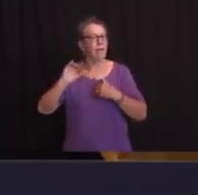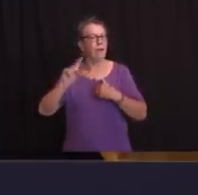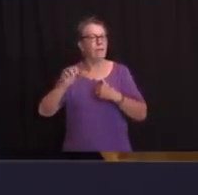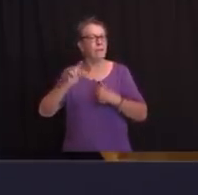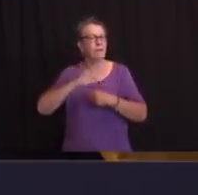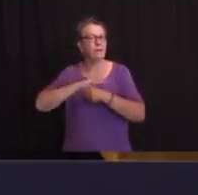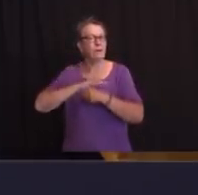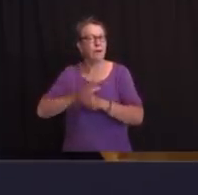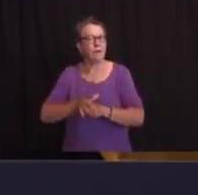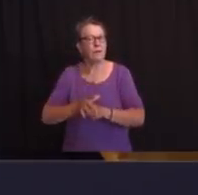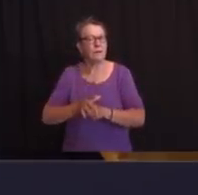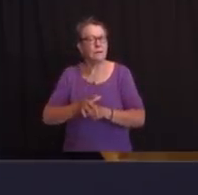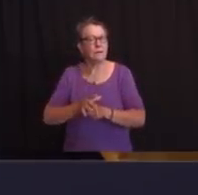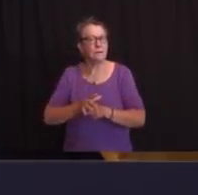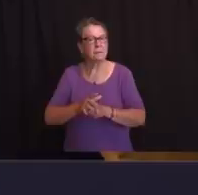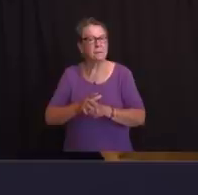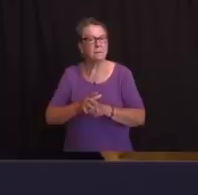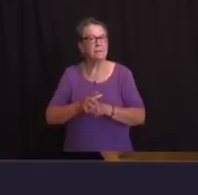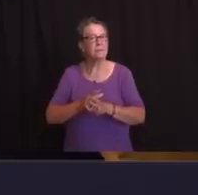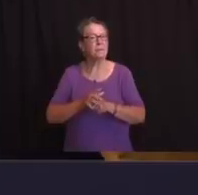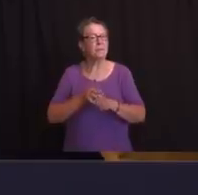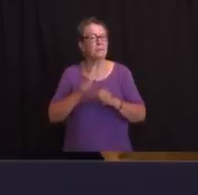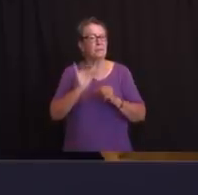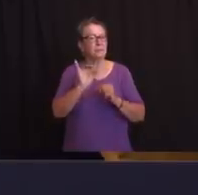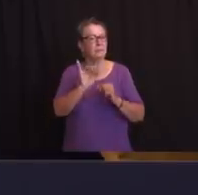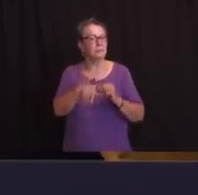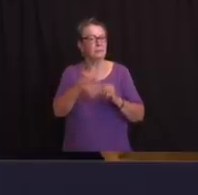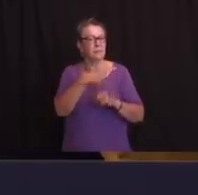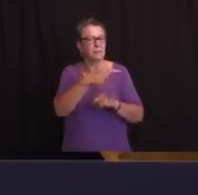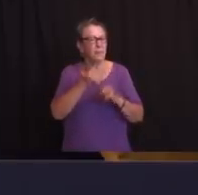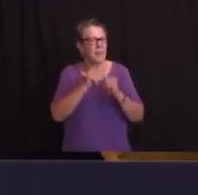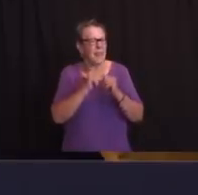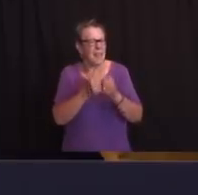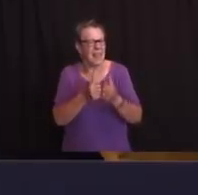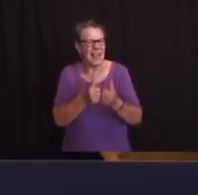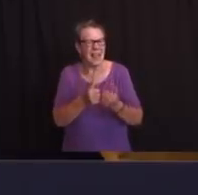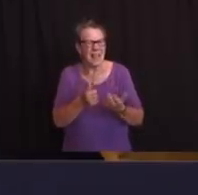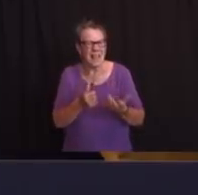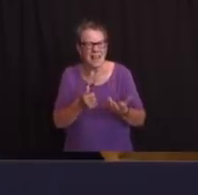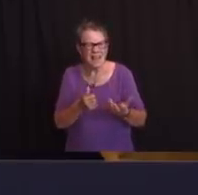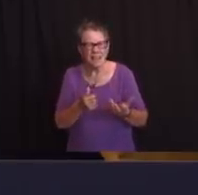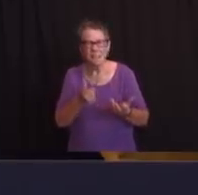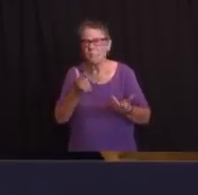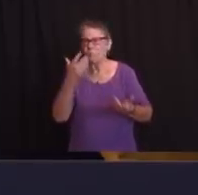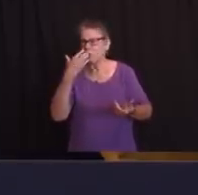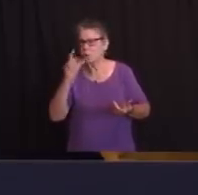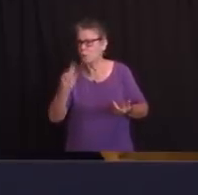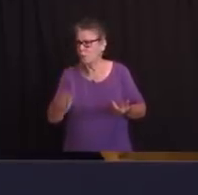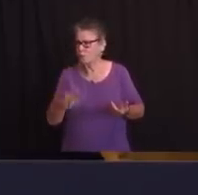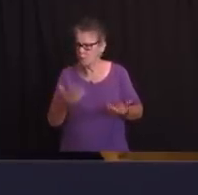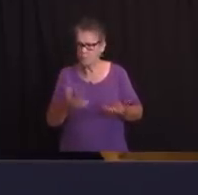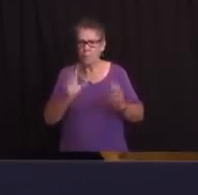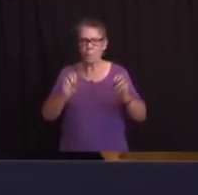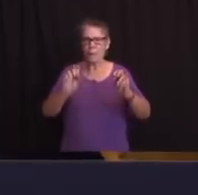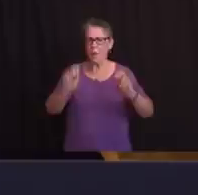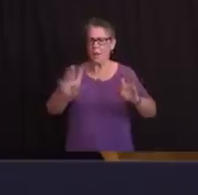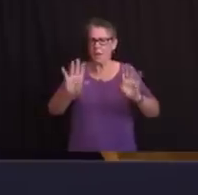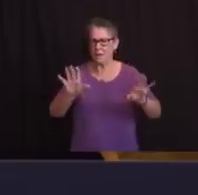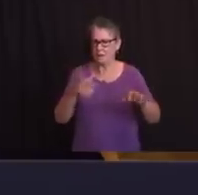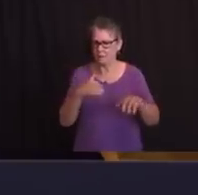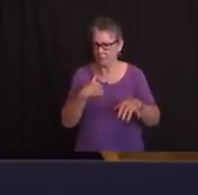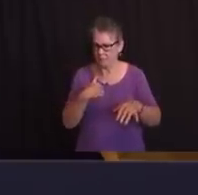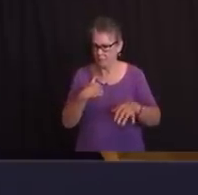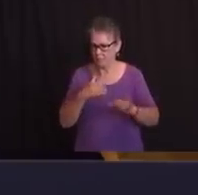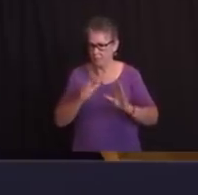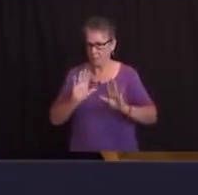lot of these people aren't even sick at all? Thank you. All good questions. I mentioned in my remarks